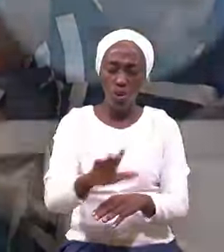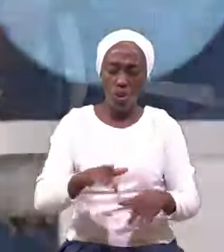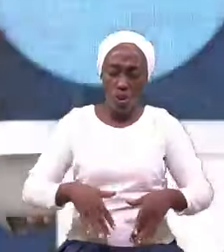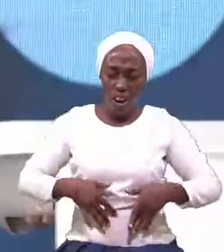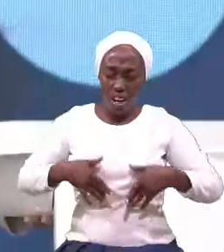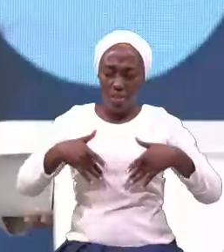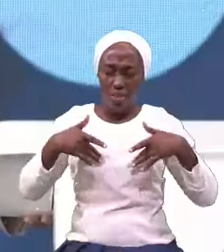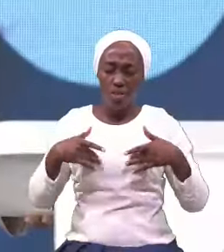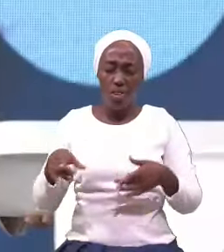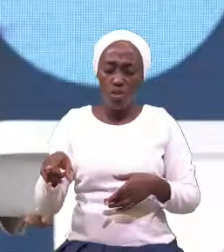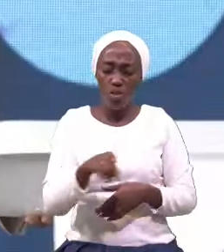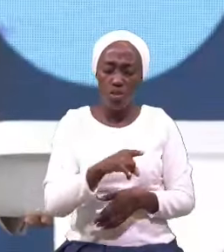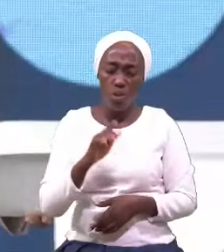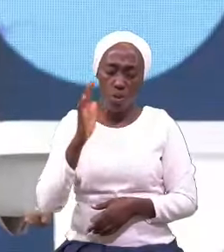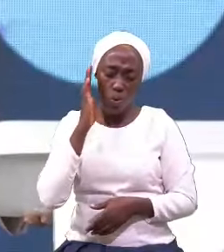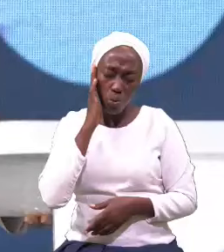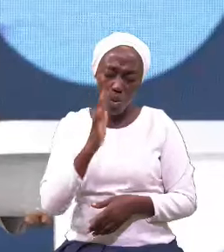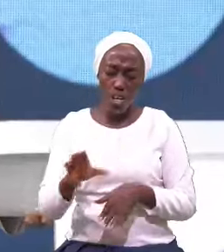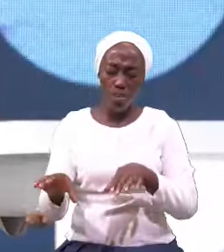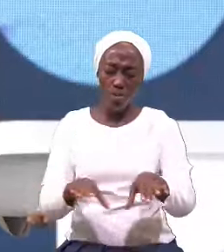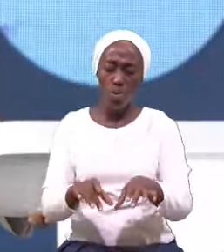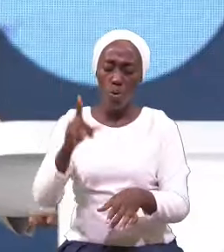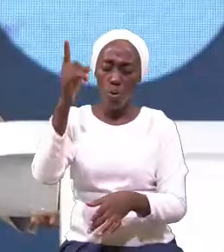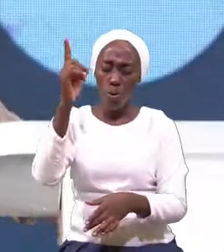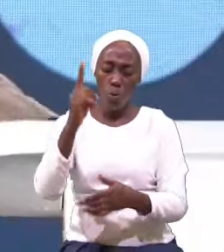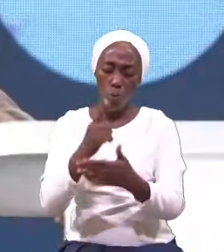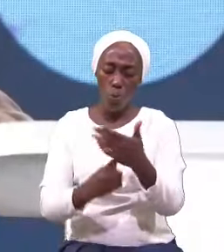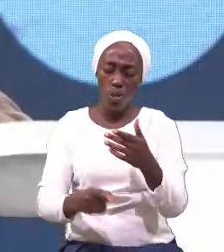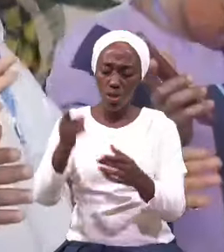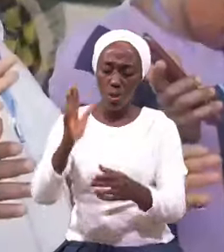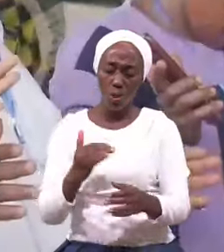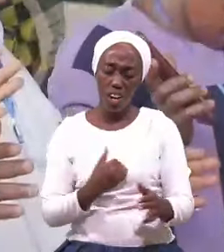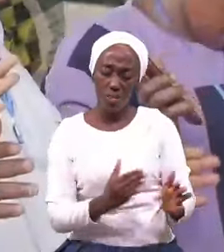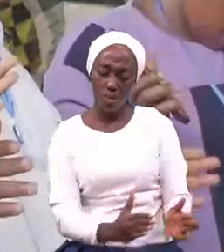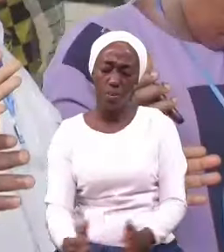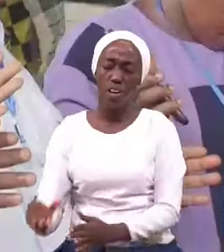You will do what God has ordained you will do in this life.